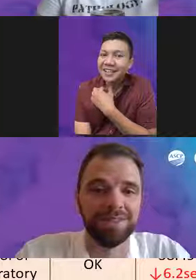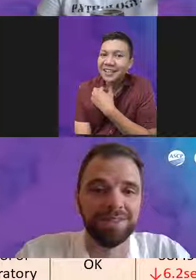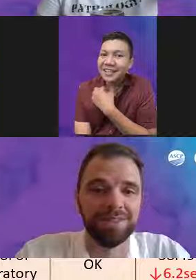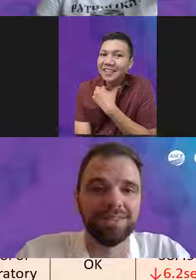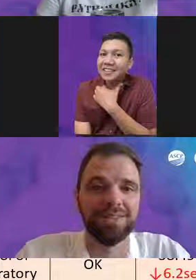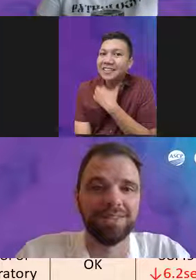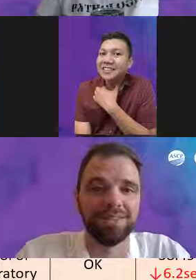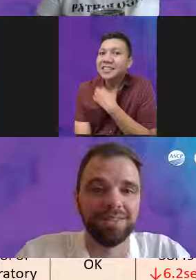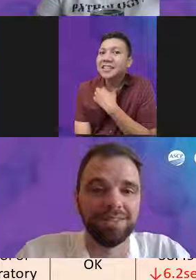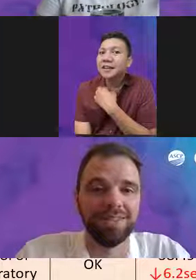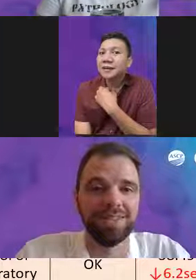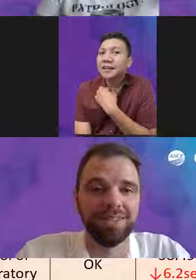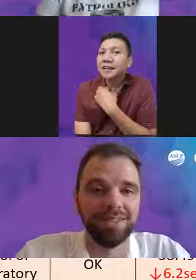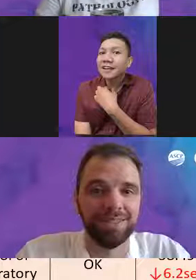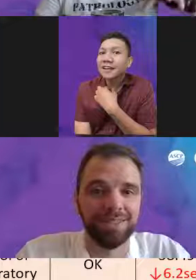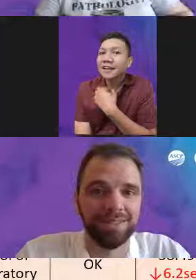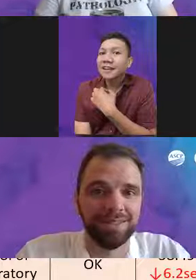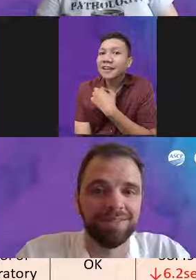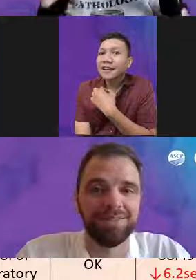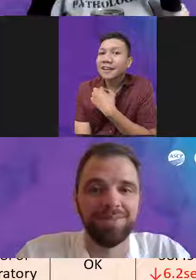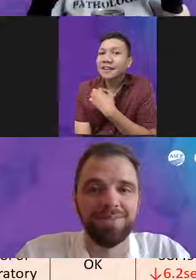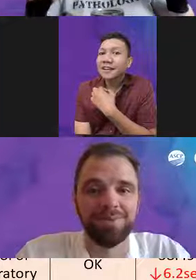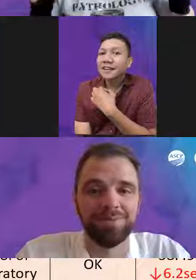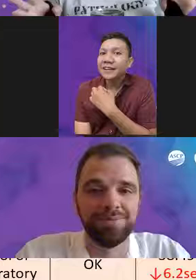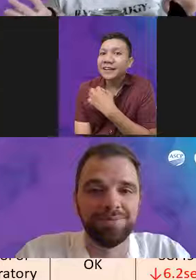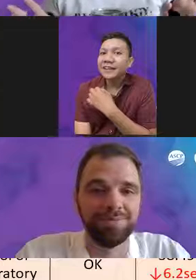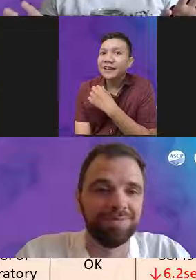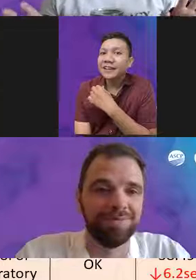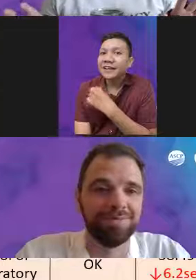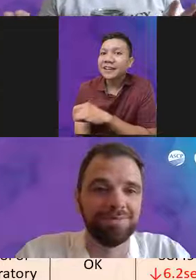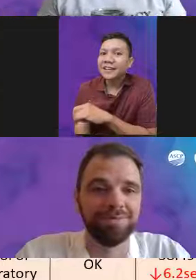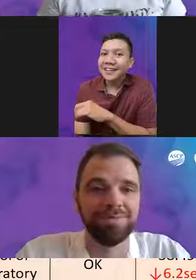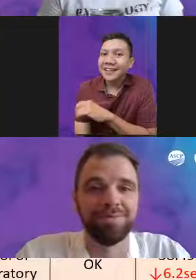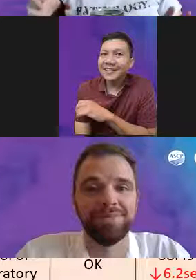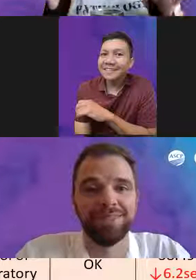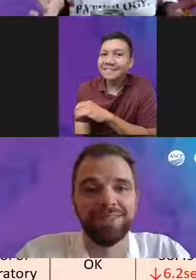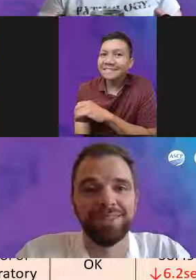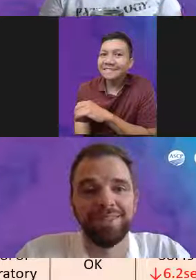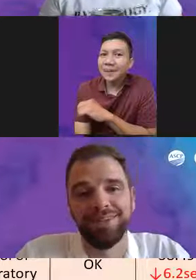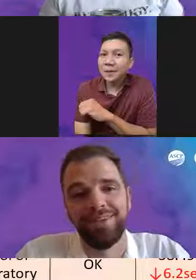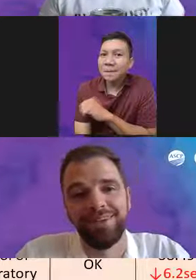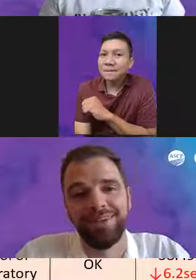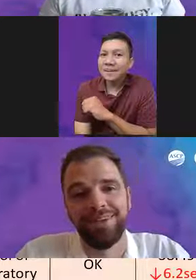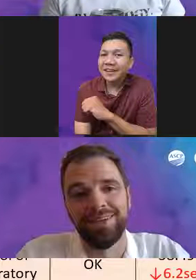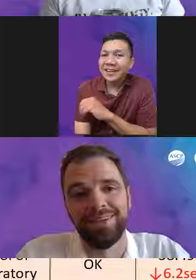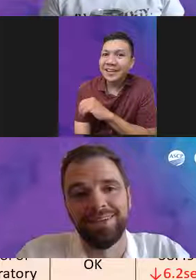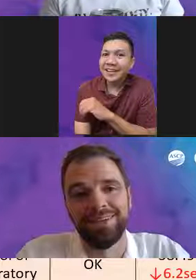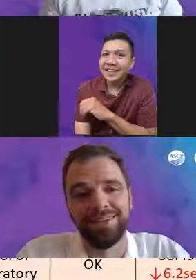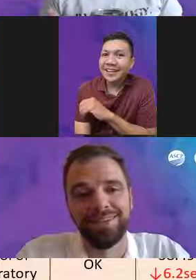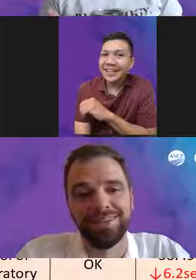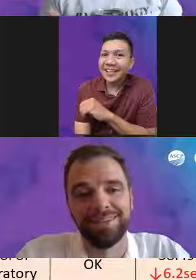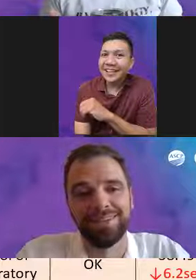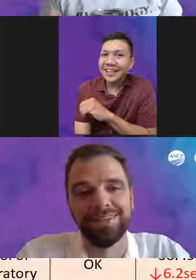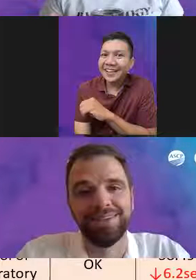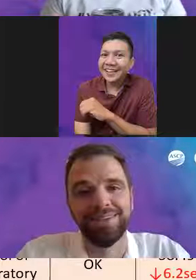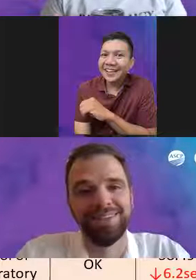the charts also. And then they decided, hey, that wasn't good enough. I'm going to decrease that time that it